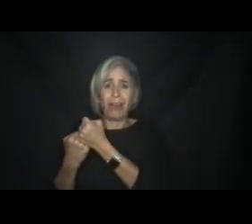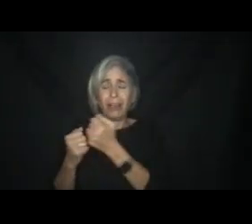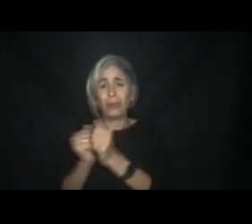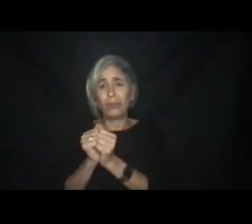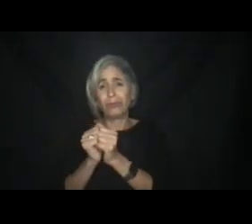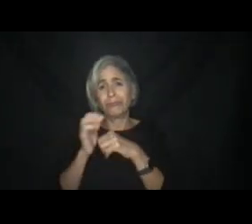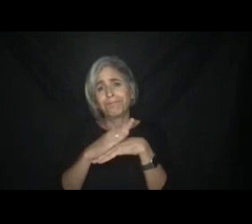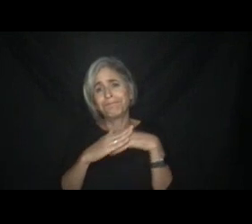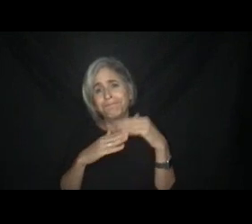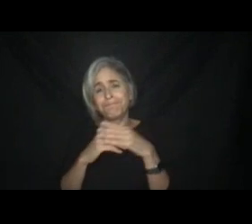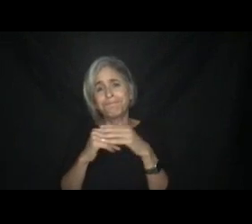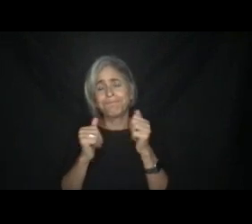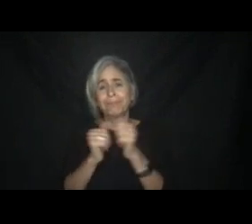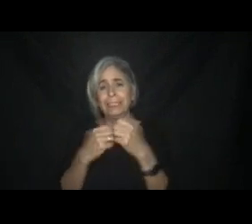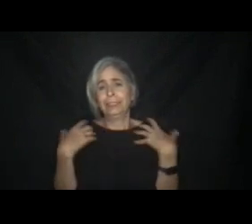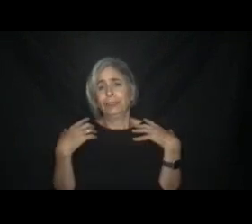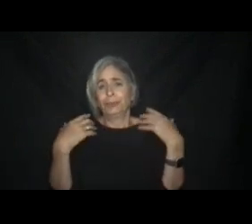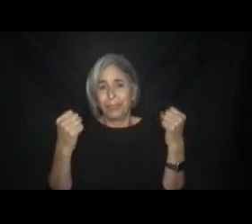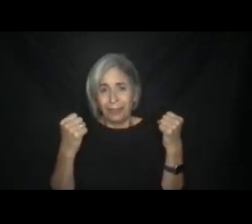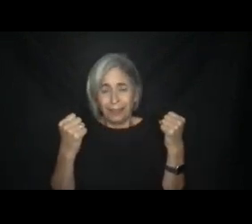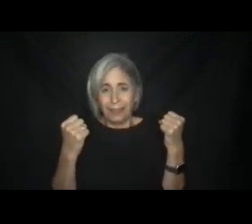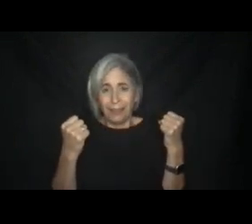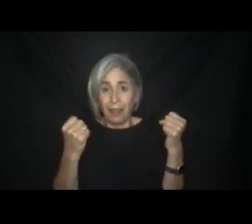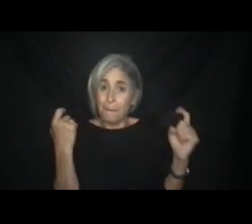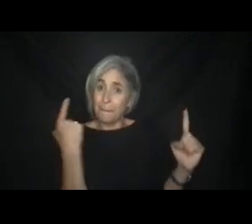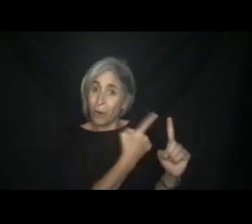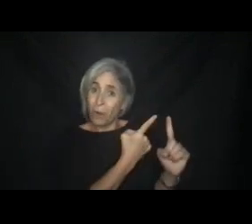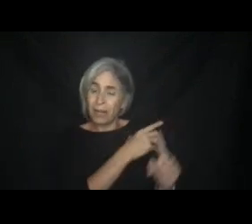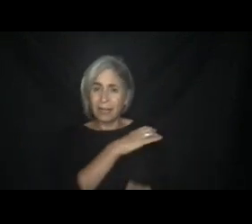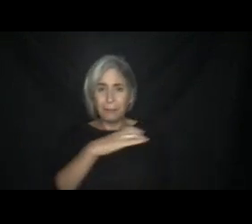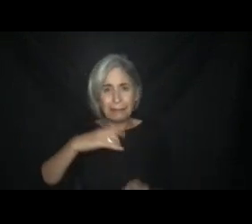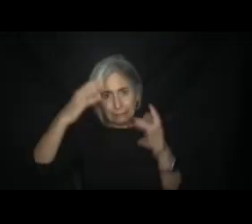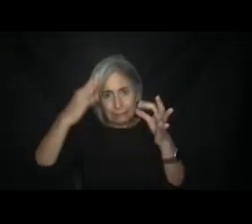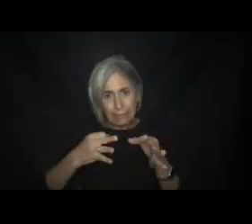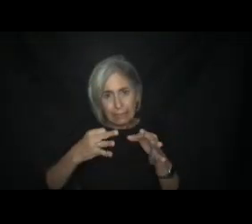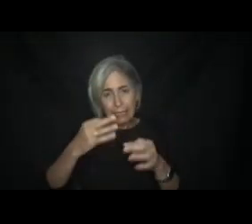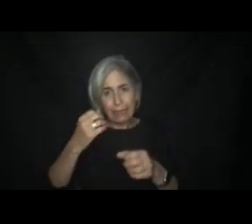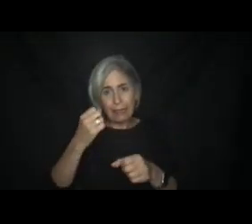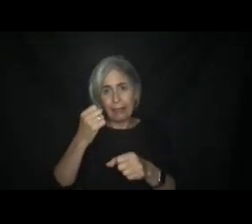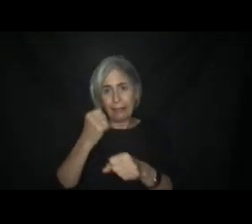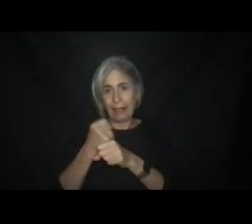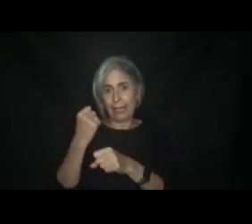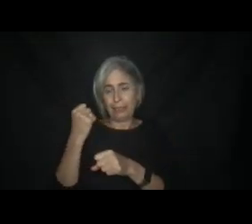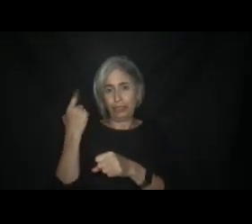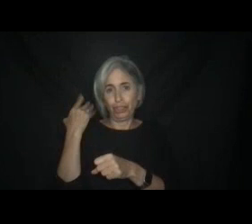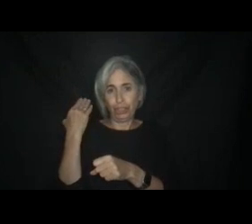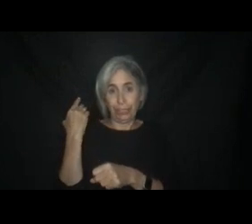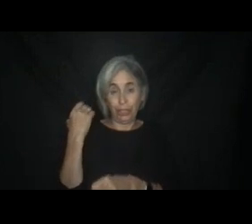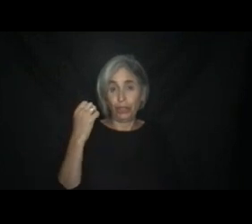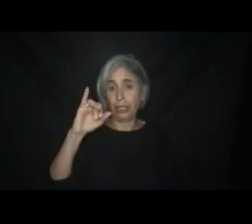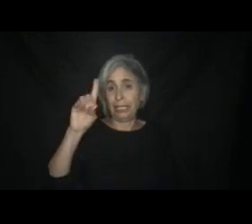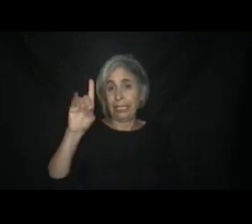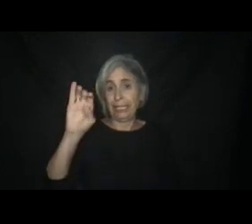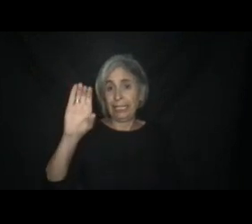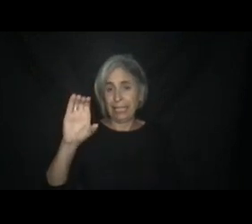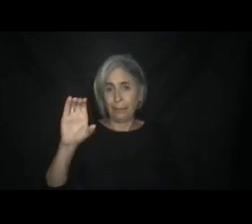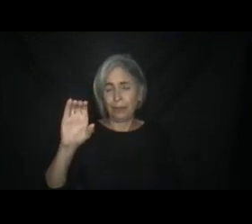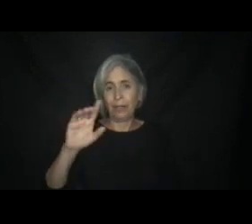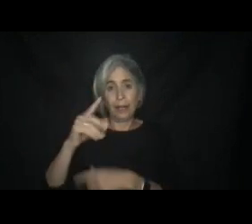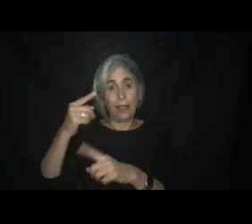and strength. That is why our committee decided last December that May of